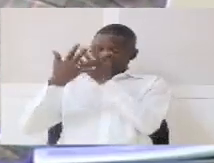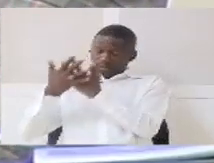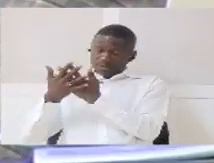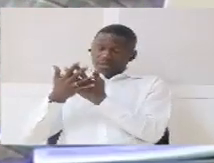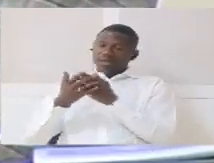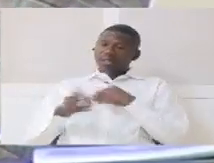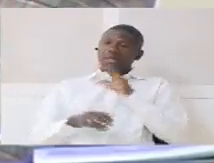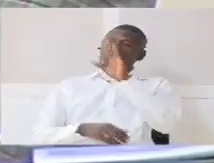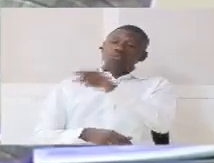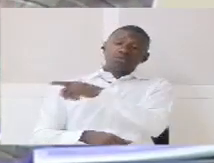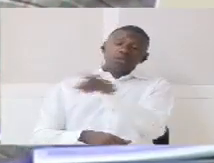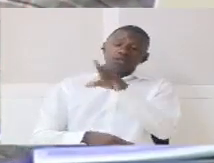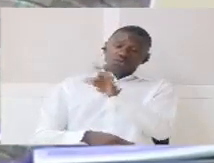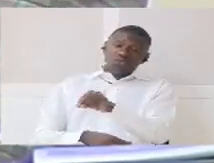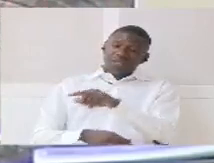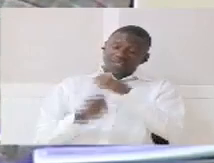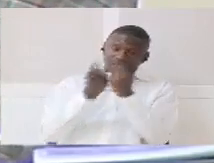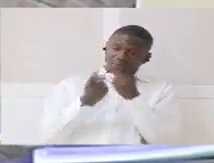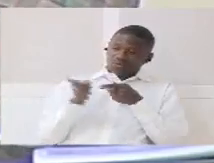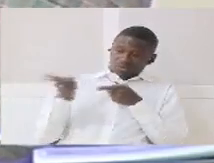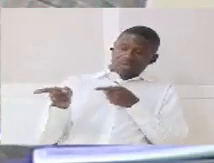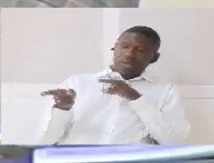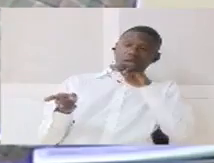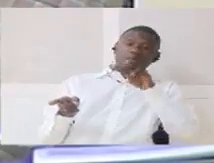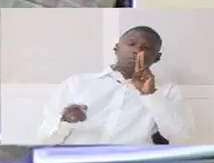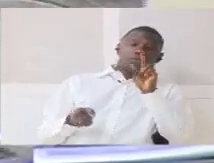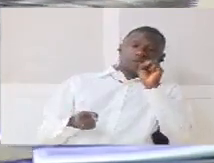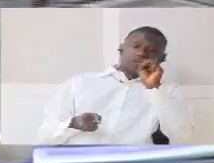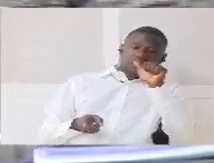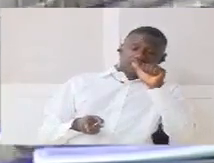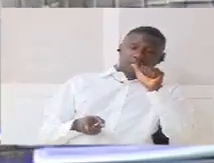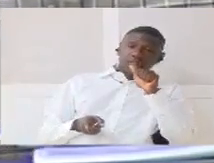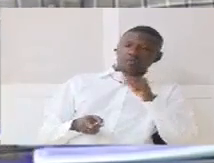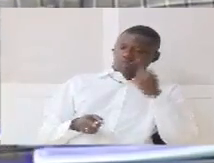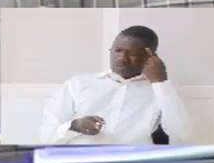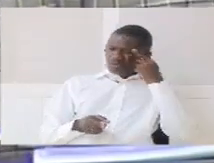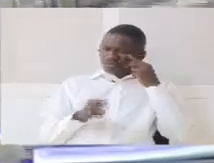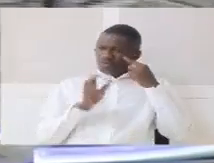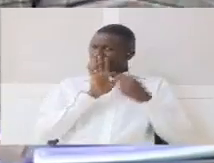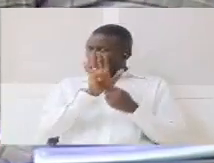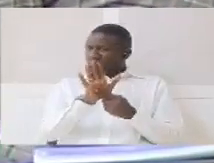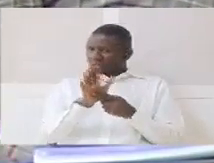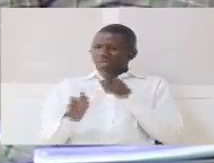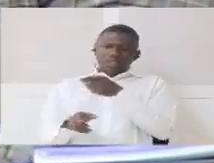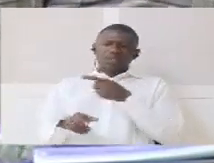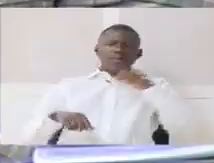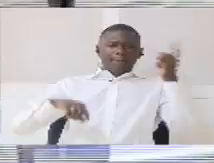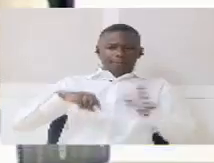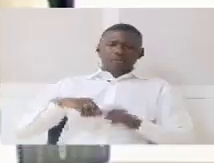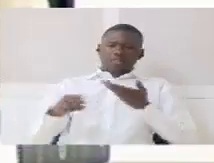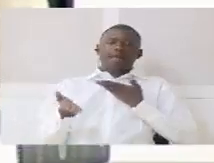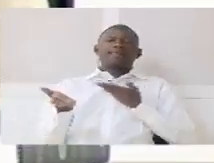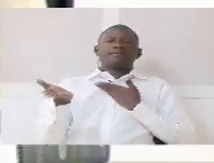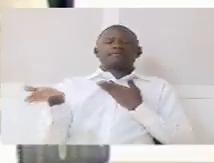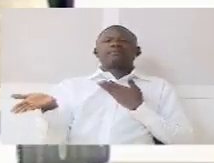Musa, which suggests to anybody that he was being punished? Hana manke ila amutote ka